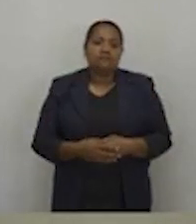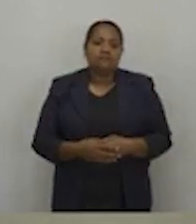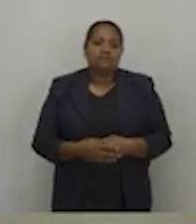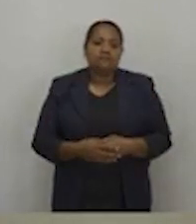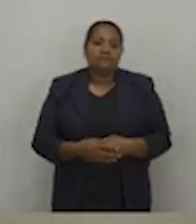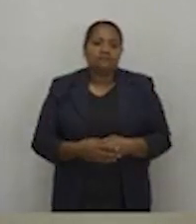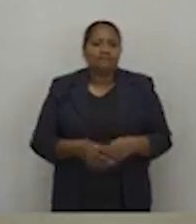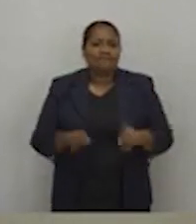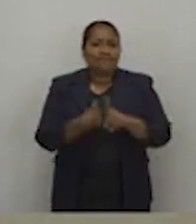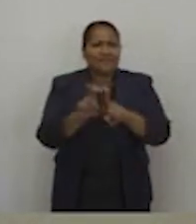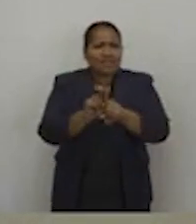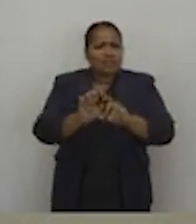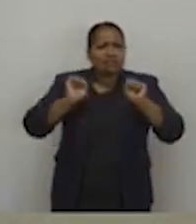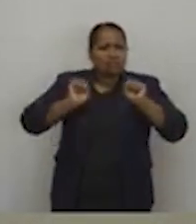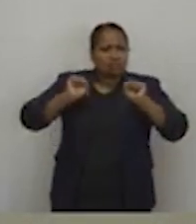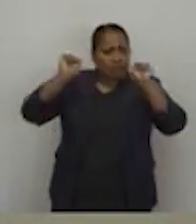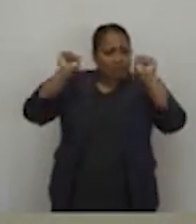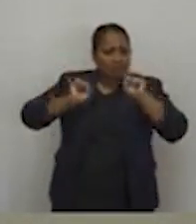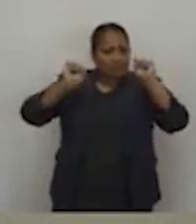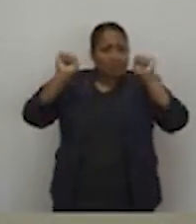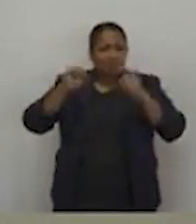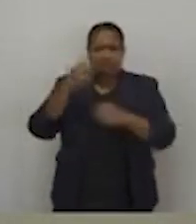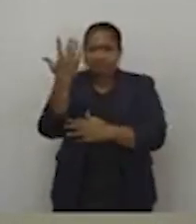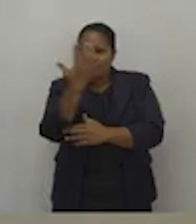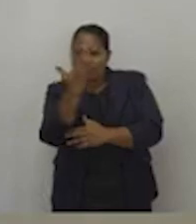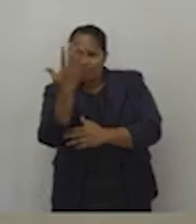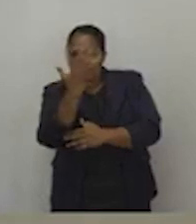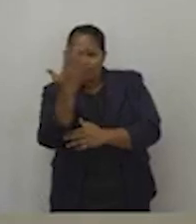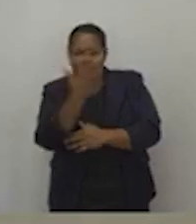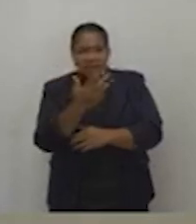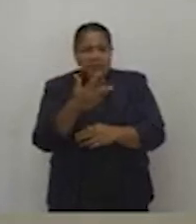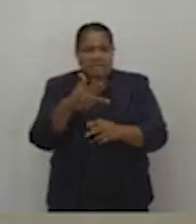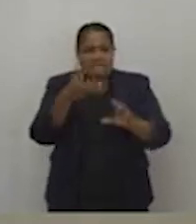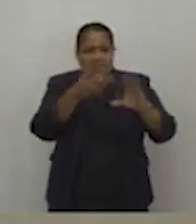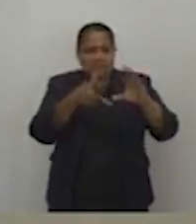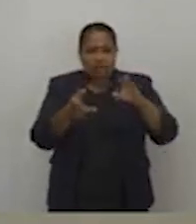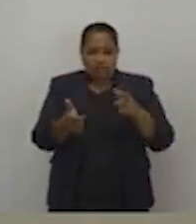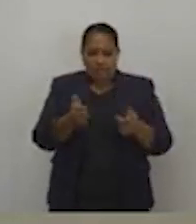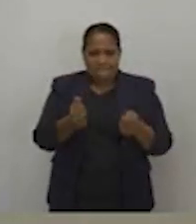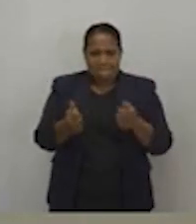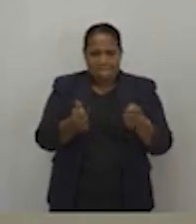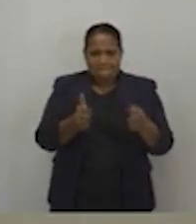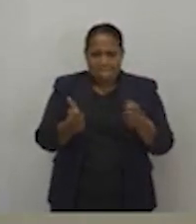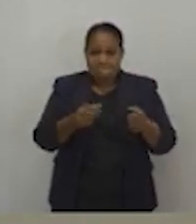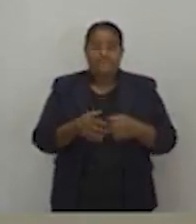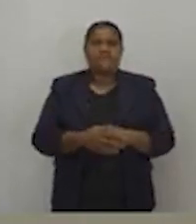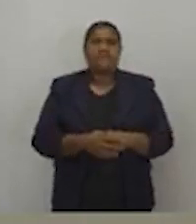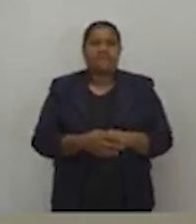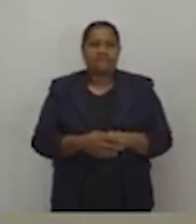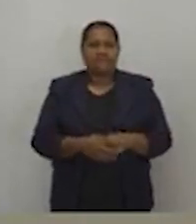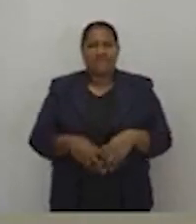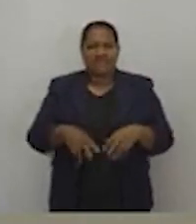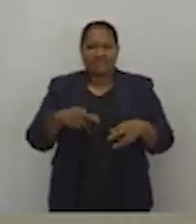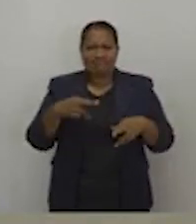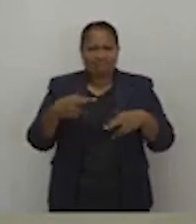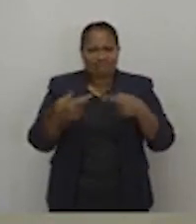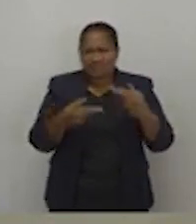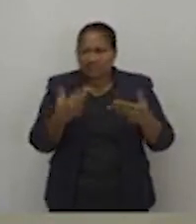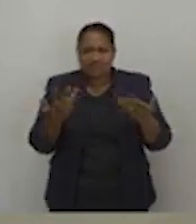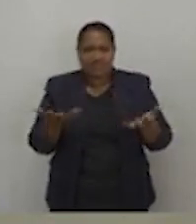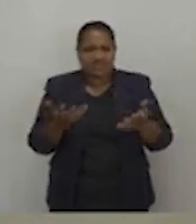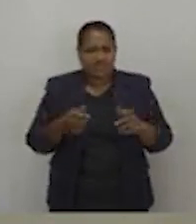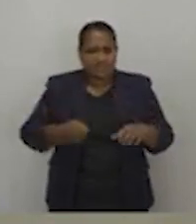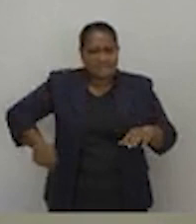such as gyms, movie theaters, video gaming shops, cyber cafes, taverns, bars, billiard shops,